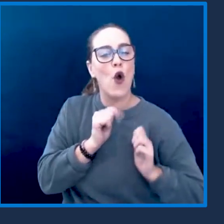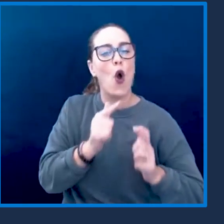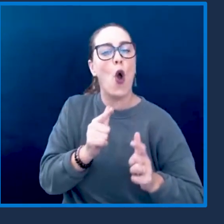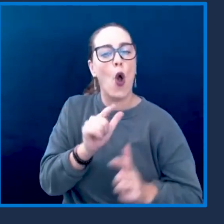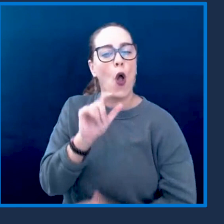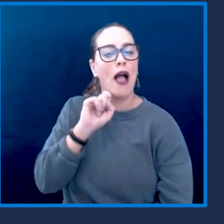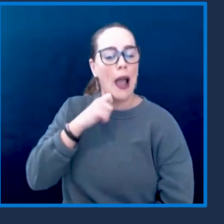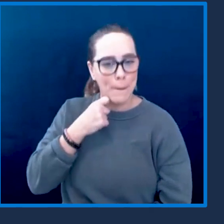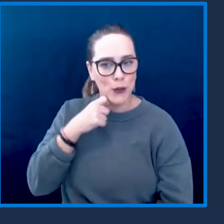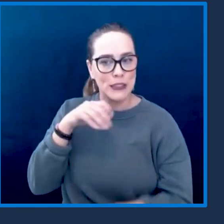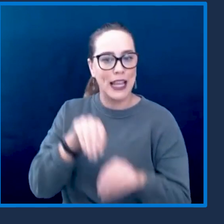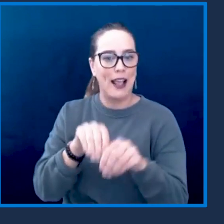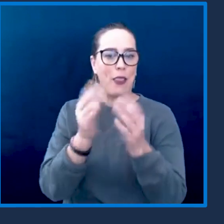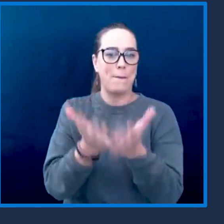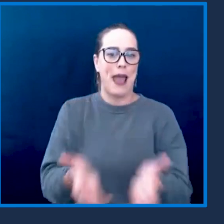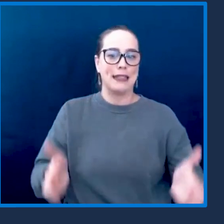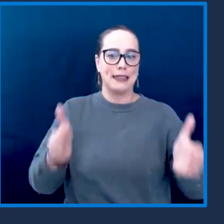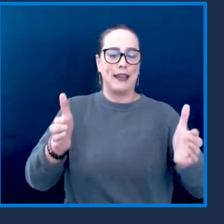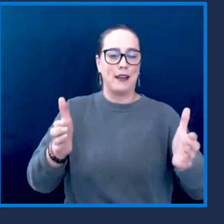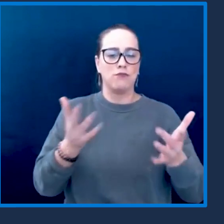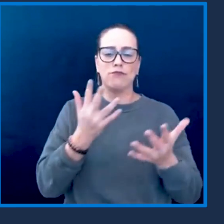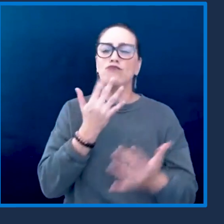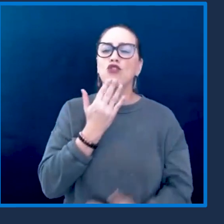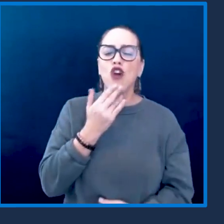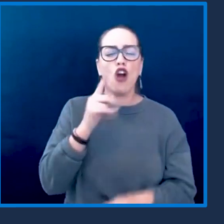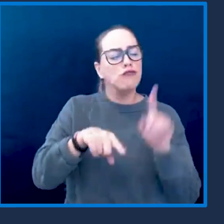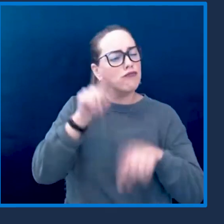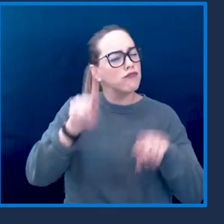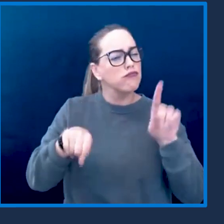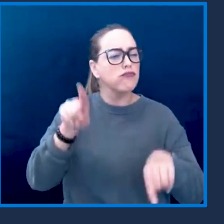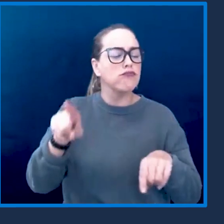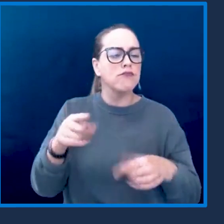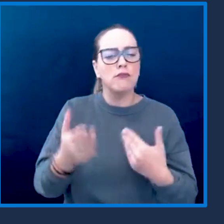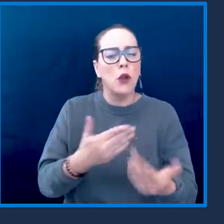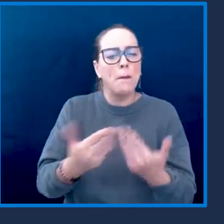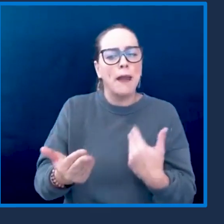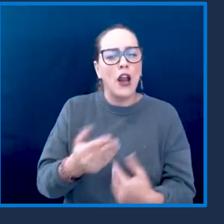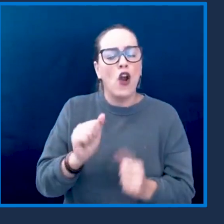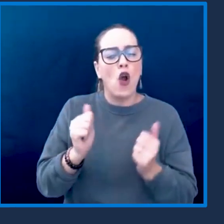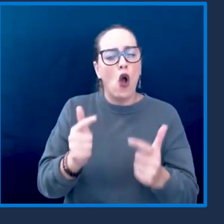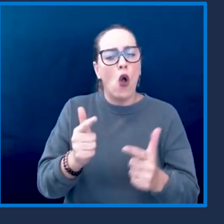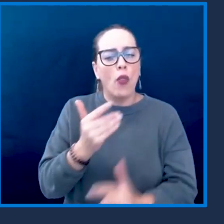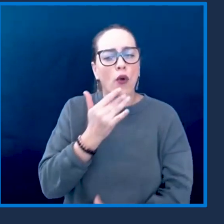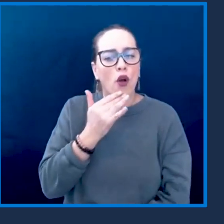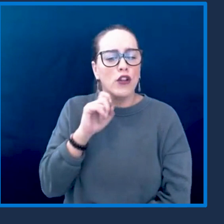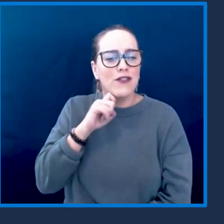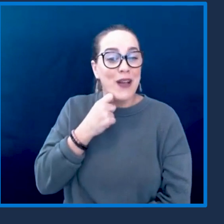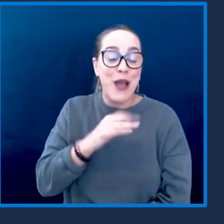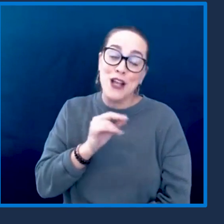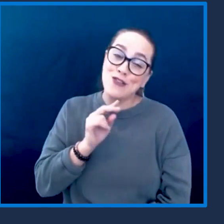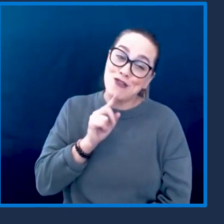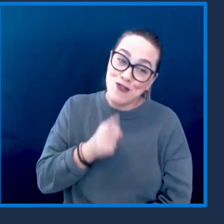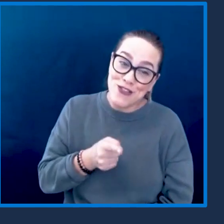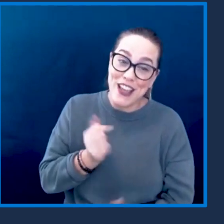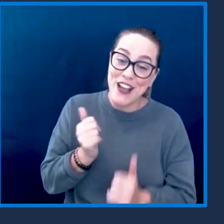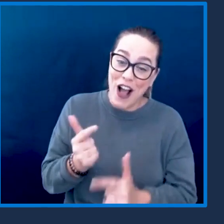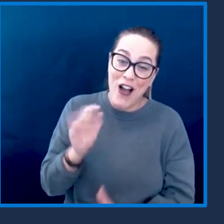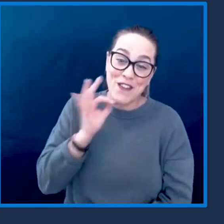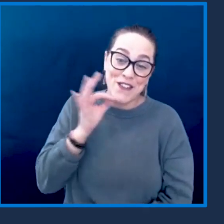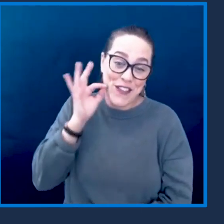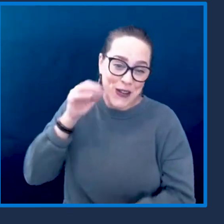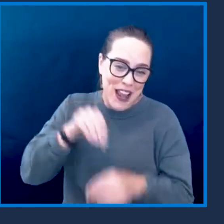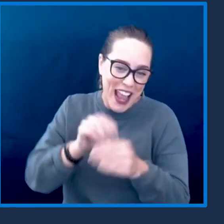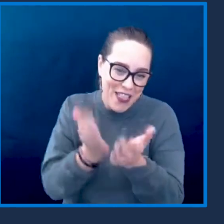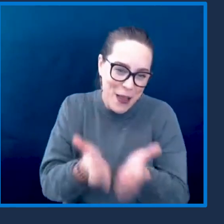will. So we want to have green apples and red apples and all the colors of apples. And truly, we want to have all the fruits in the baskets and maybe